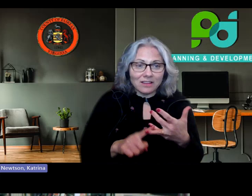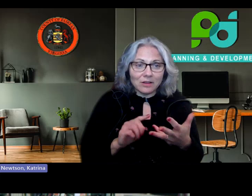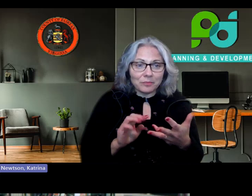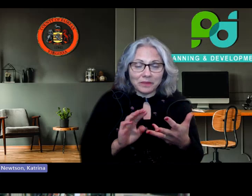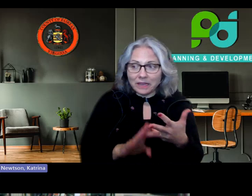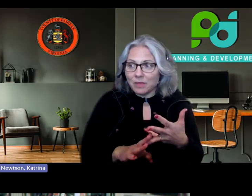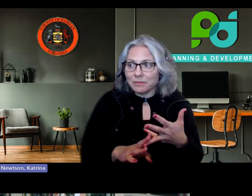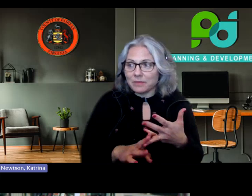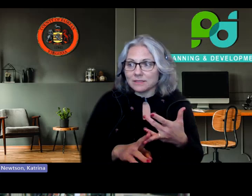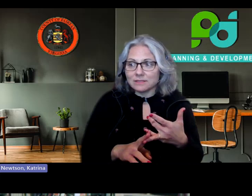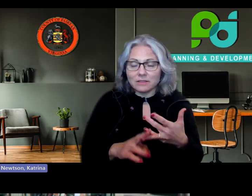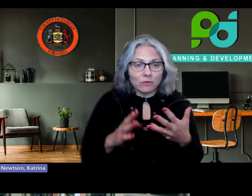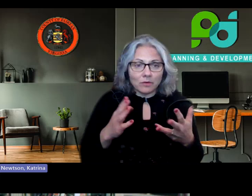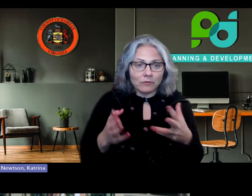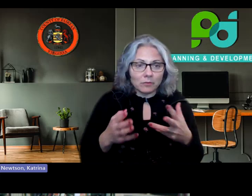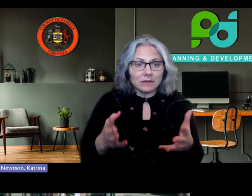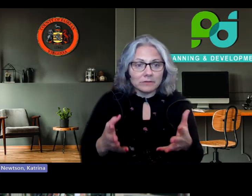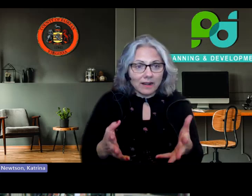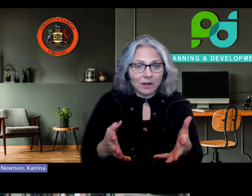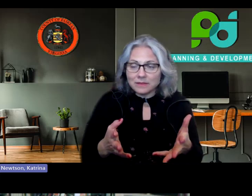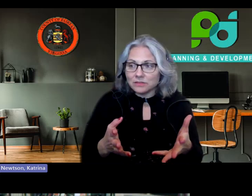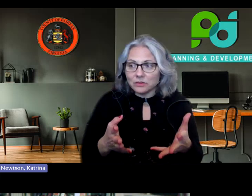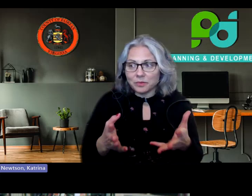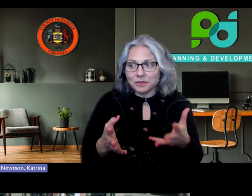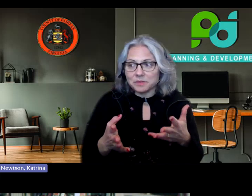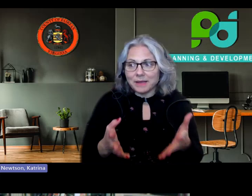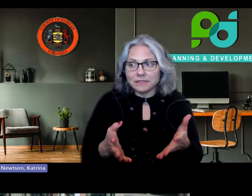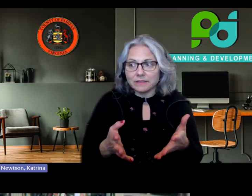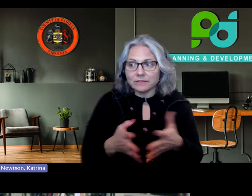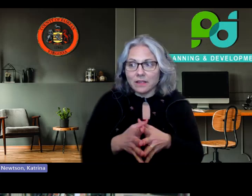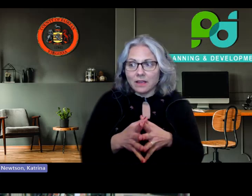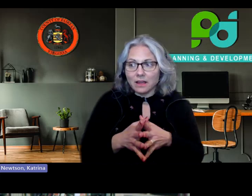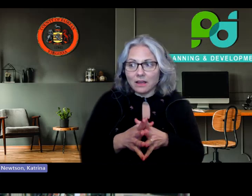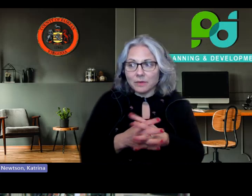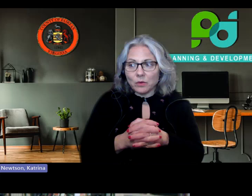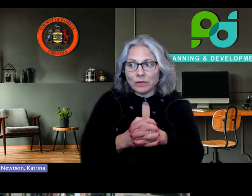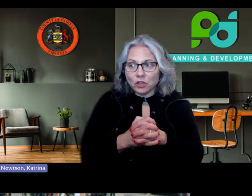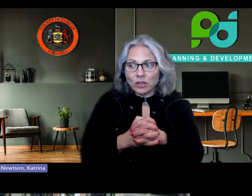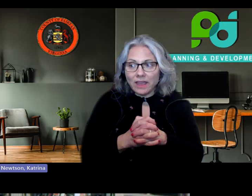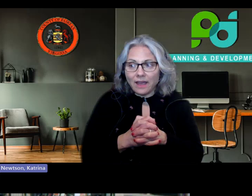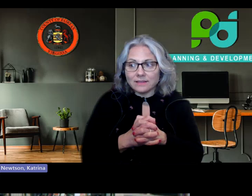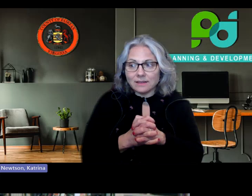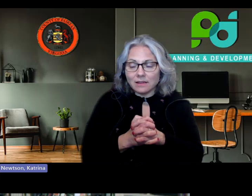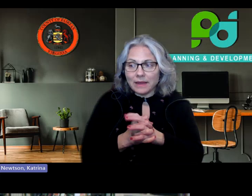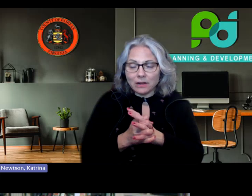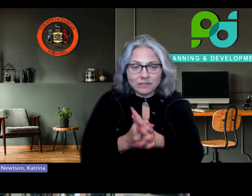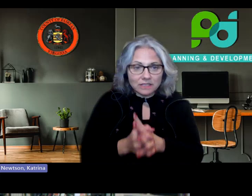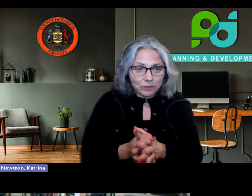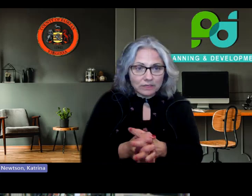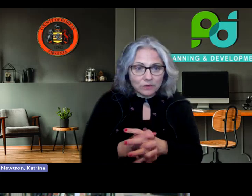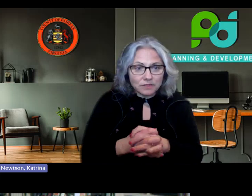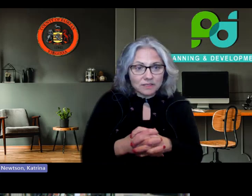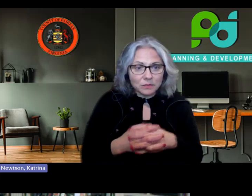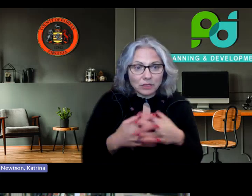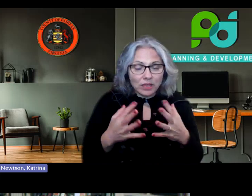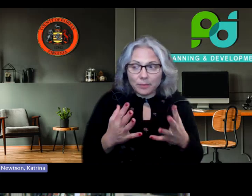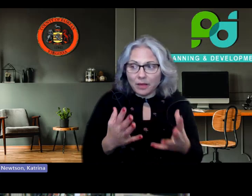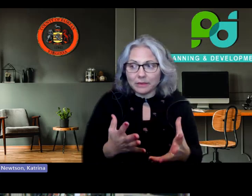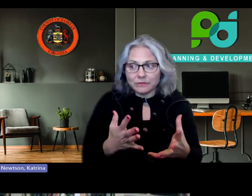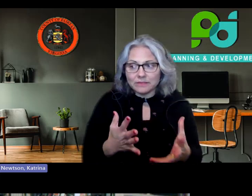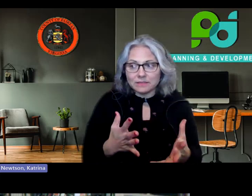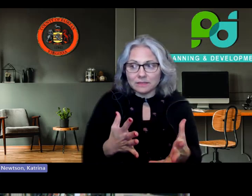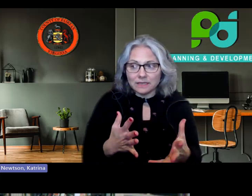at plan amendments from an environmental perspective. We look at heritage resources, we